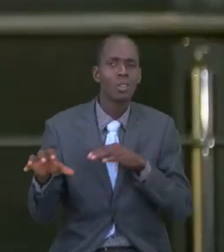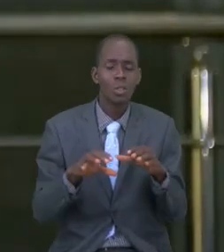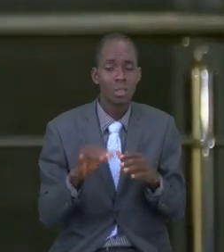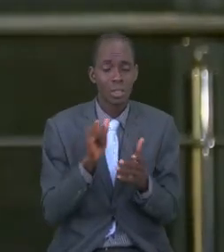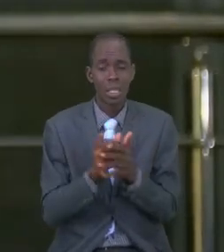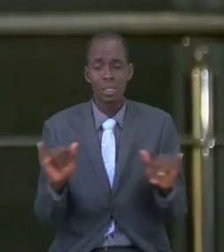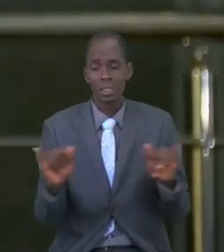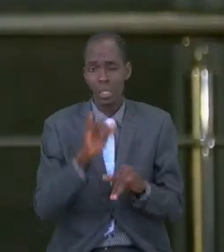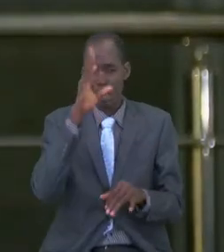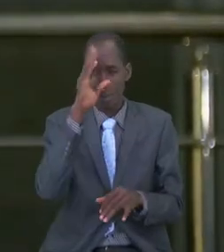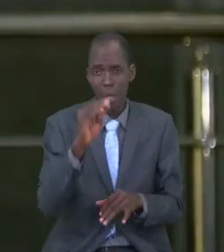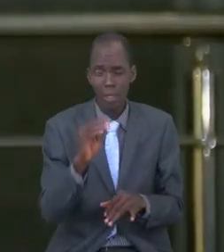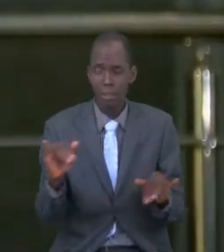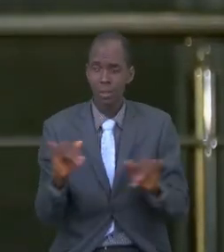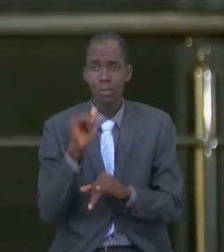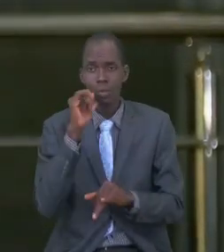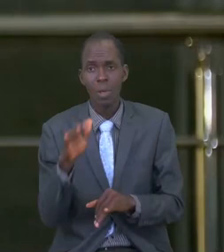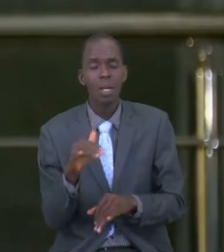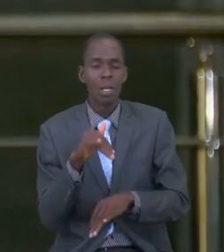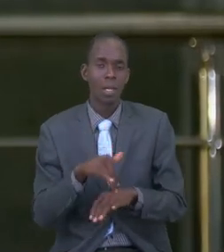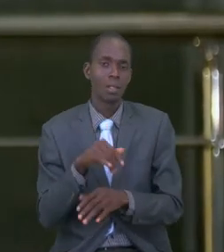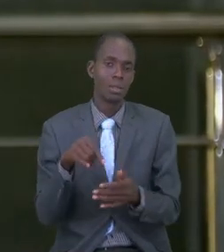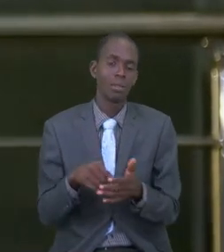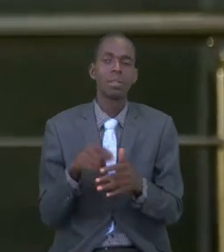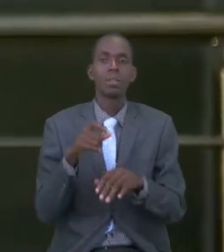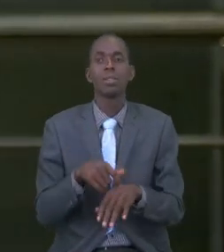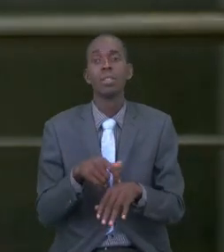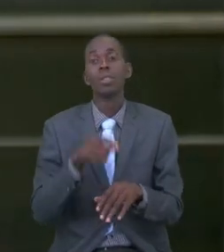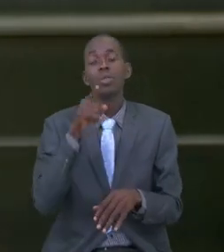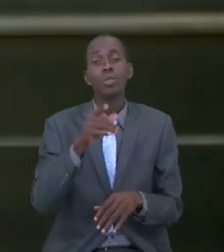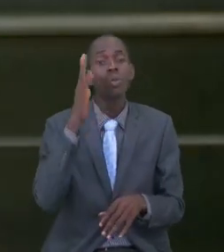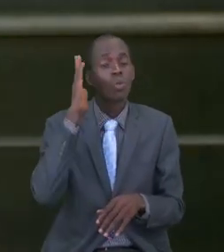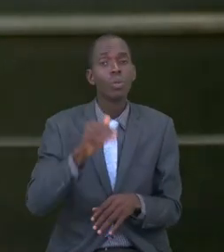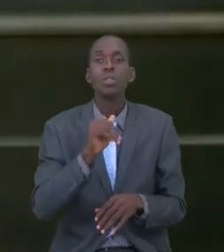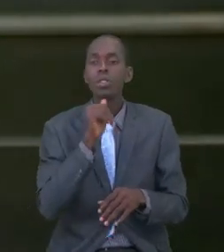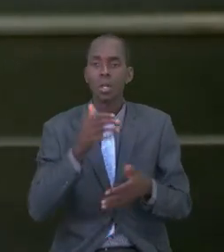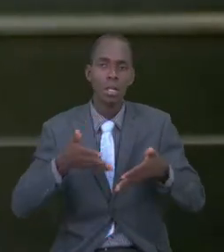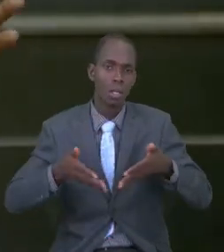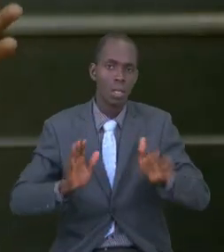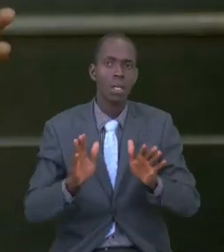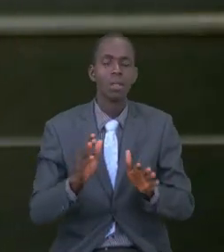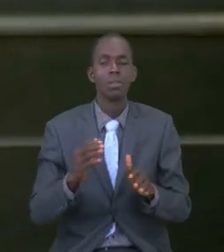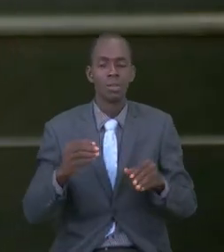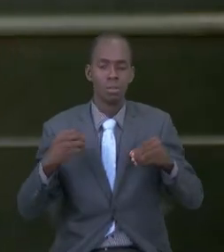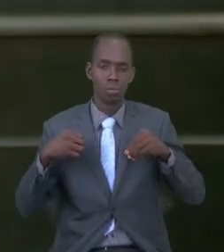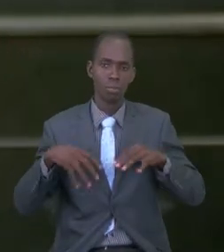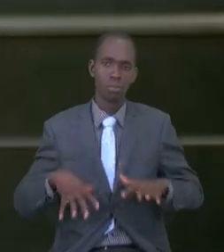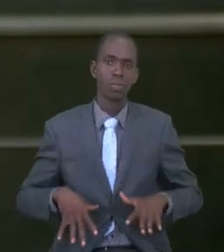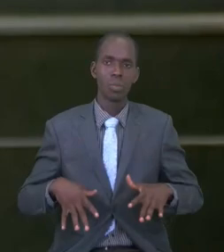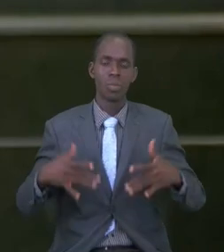woman, at such a moment, you will not give room to discouragement